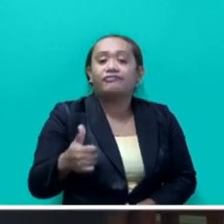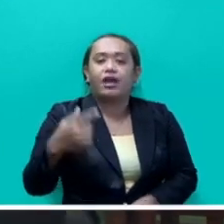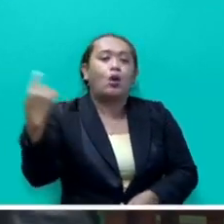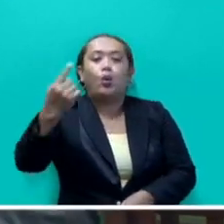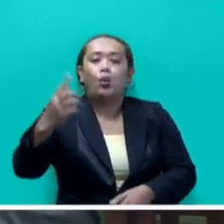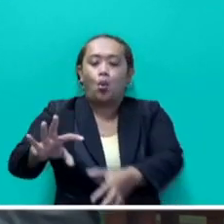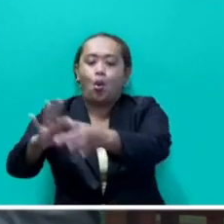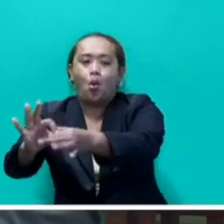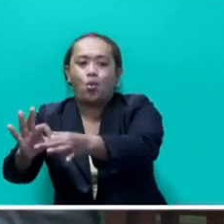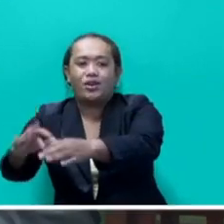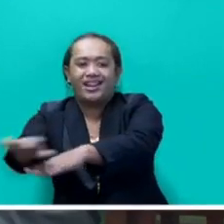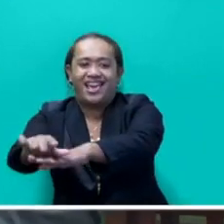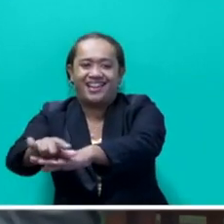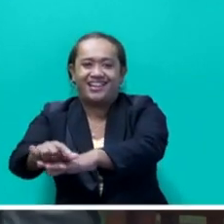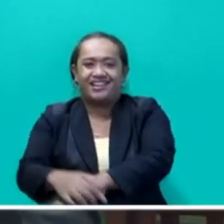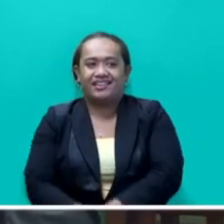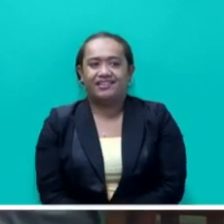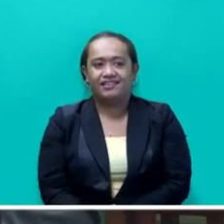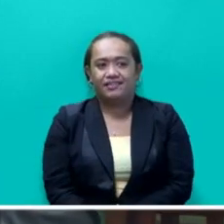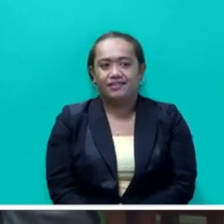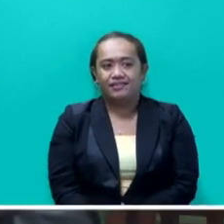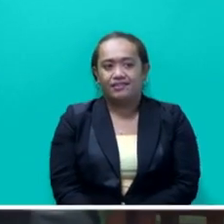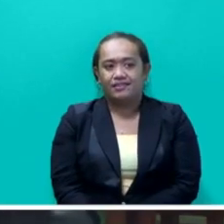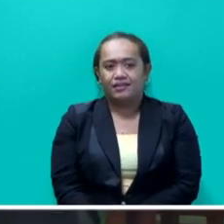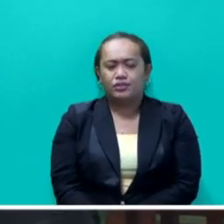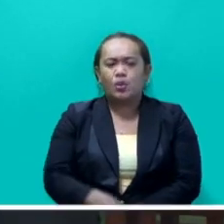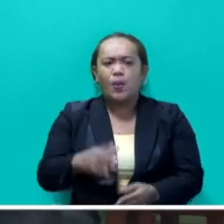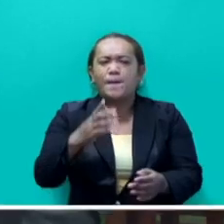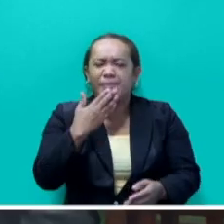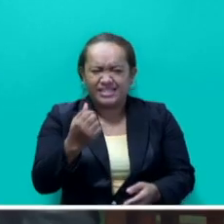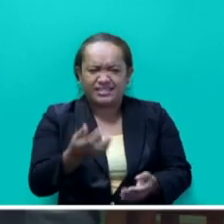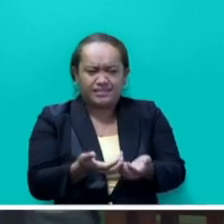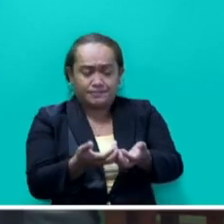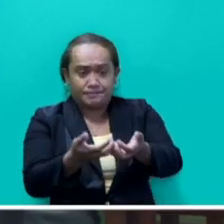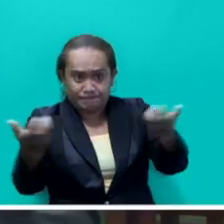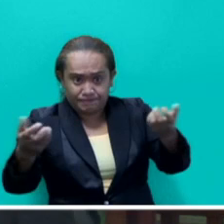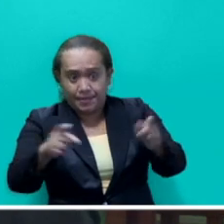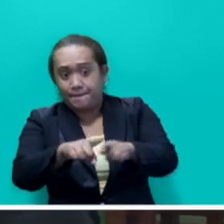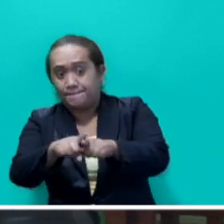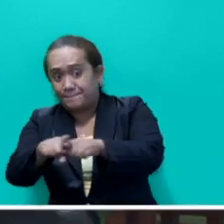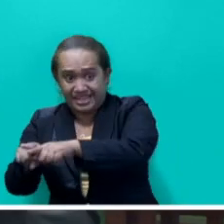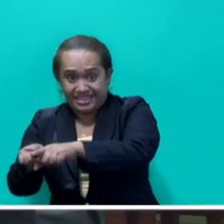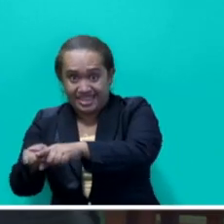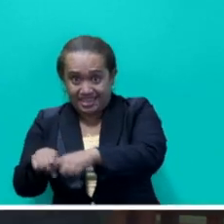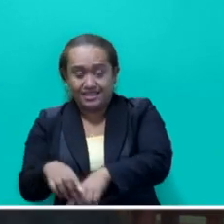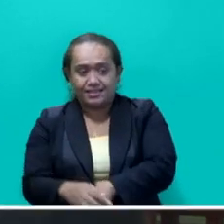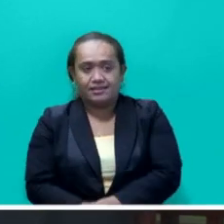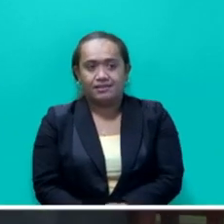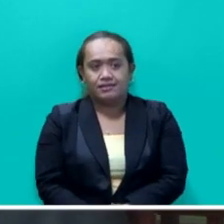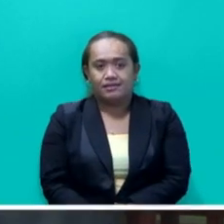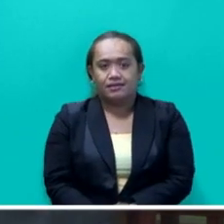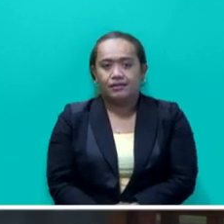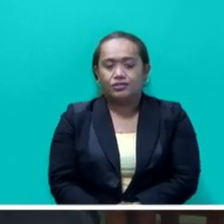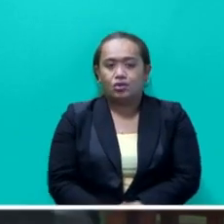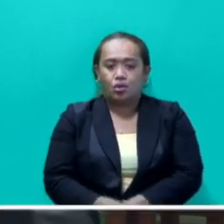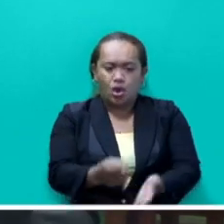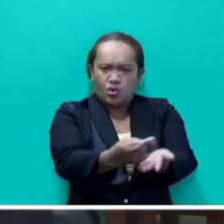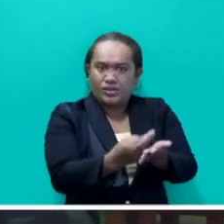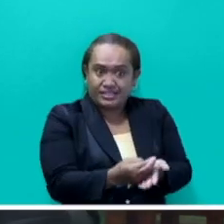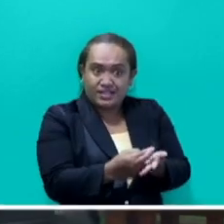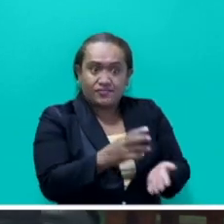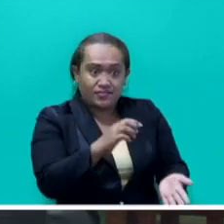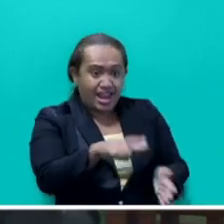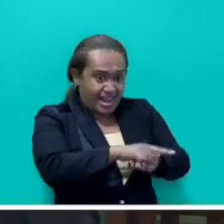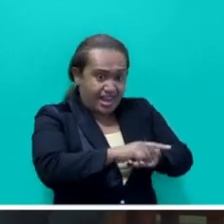Mr. Speaker, sir, let's demarcate between reserve land, where we have customary rights, and we